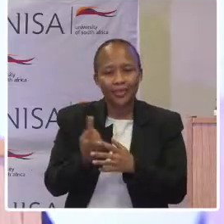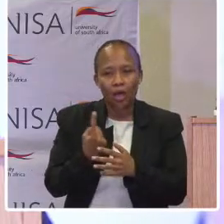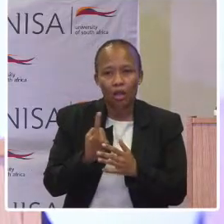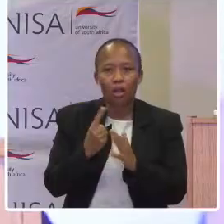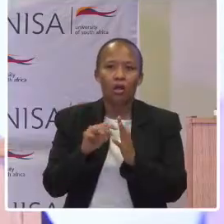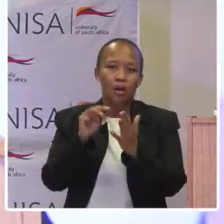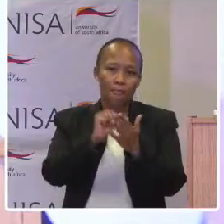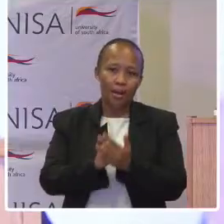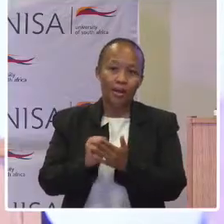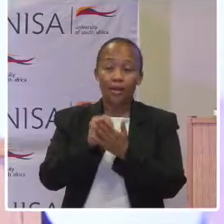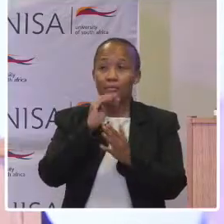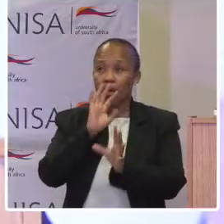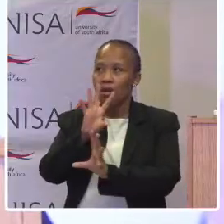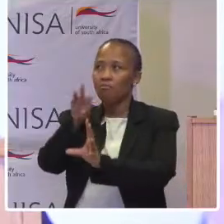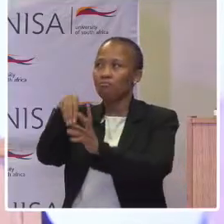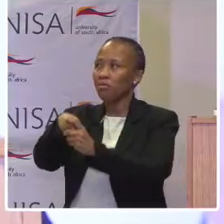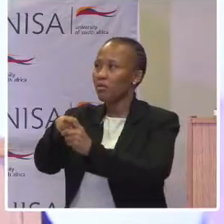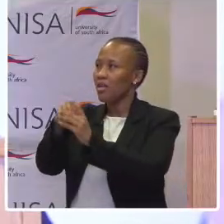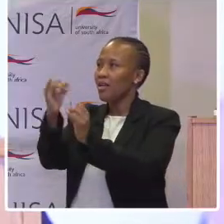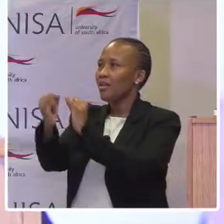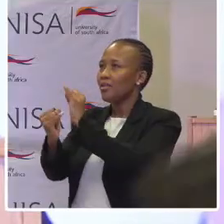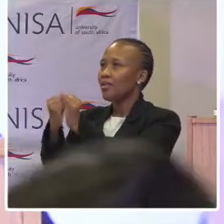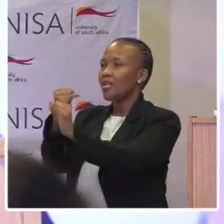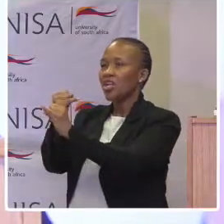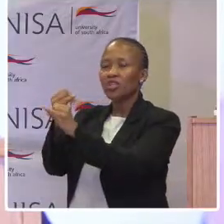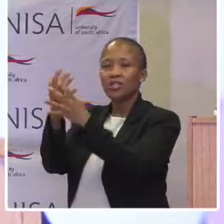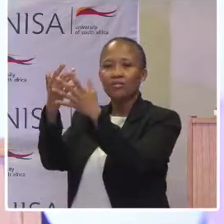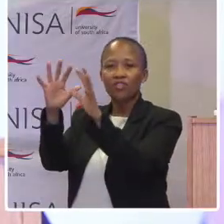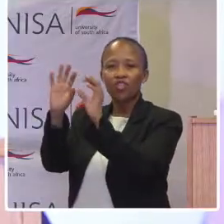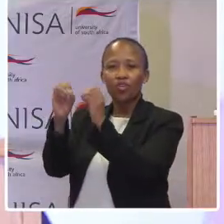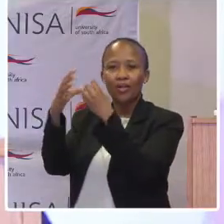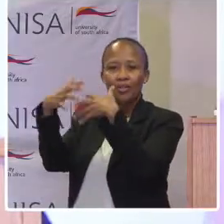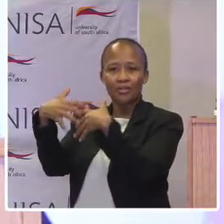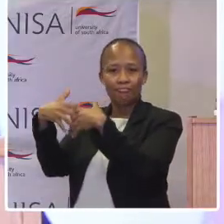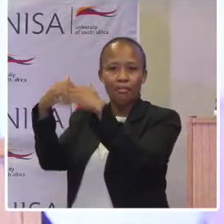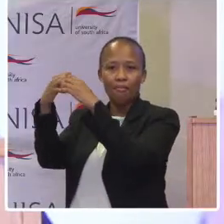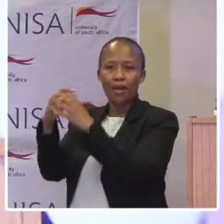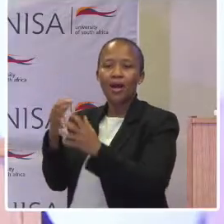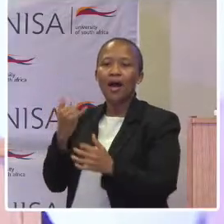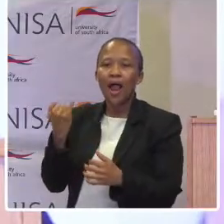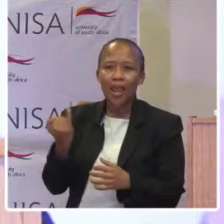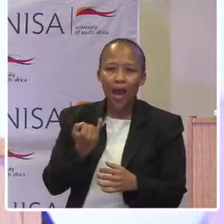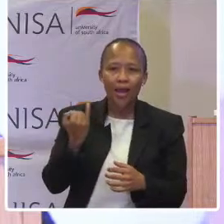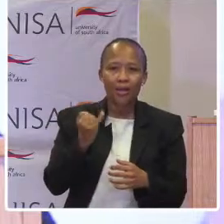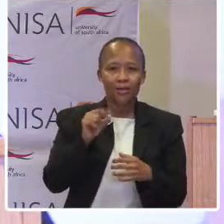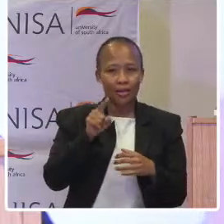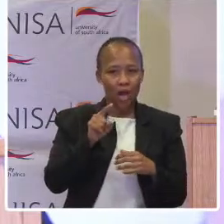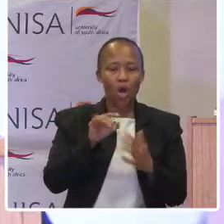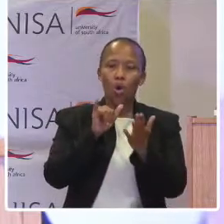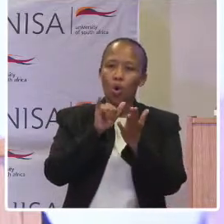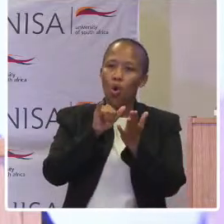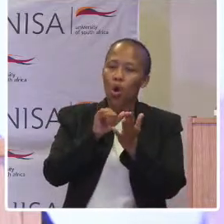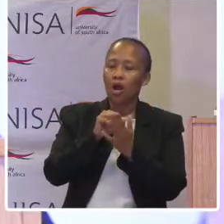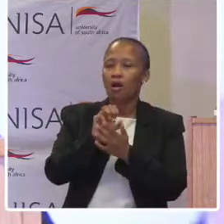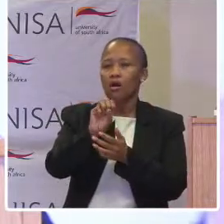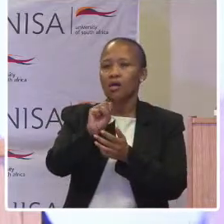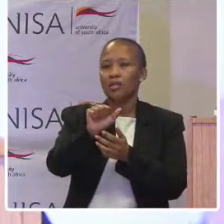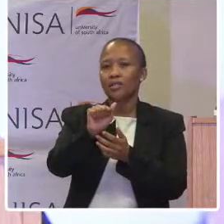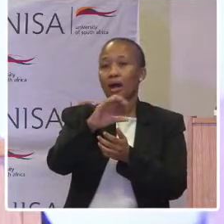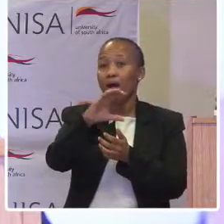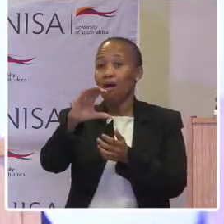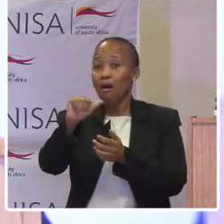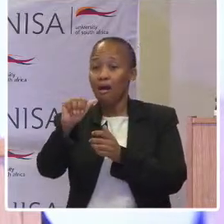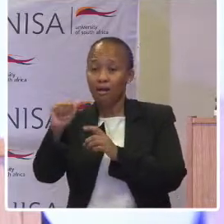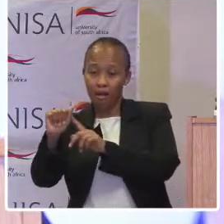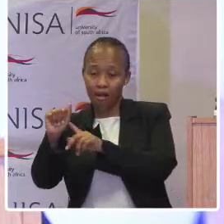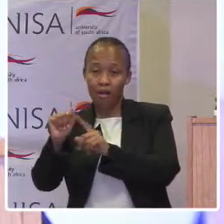meeting international standards set by organizations like the International Civil Aviation Organization, ICAO, and ensuring the